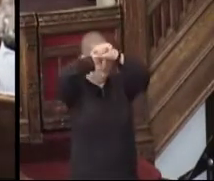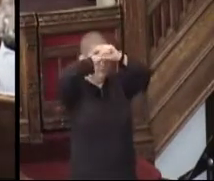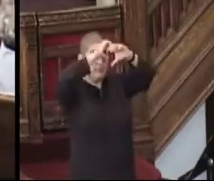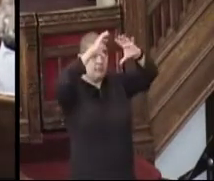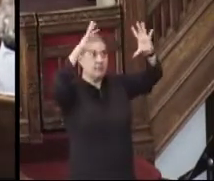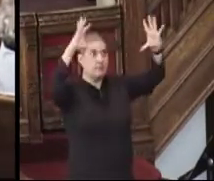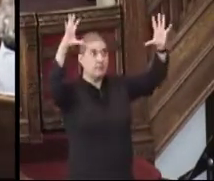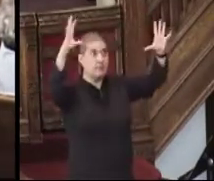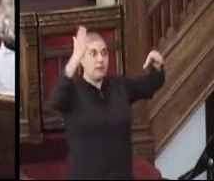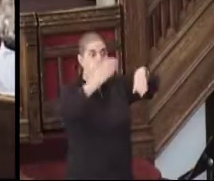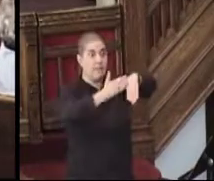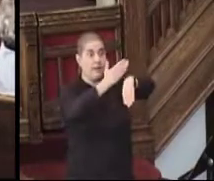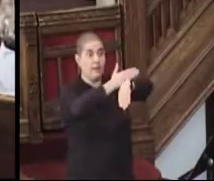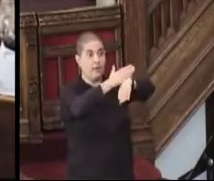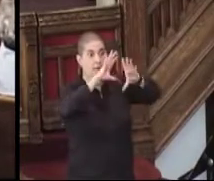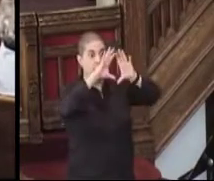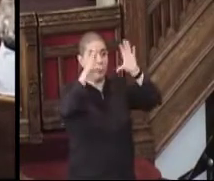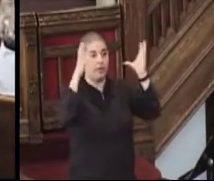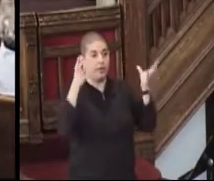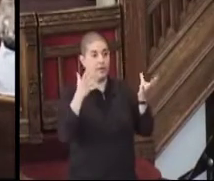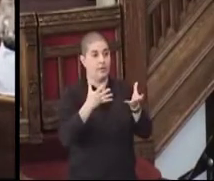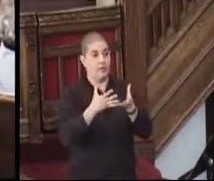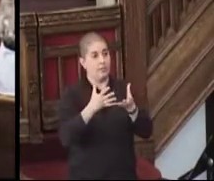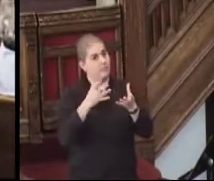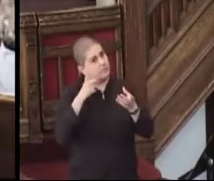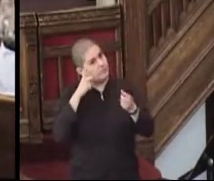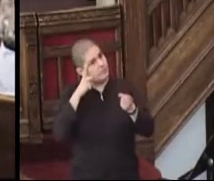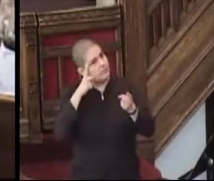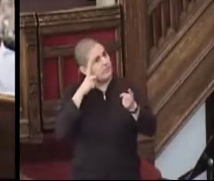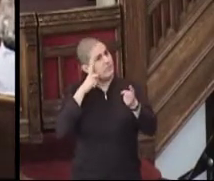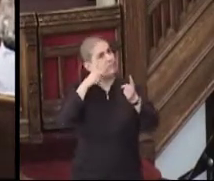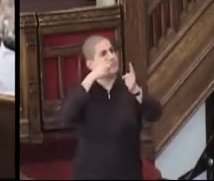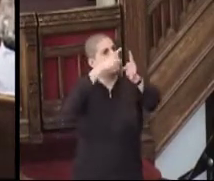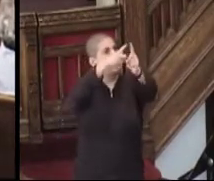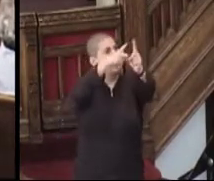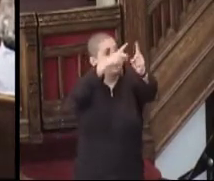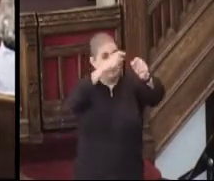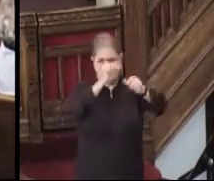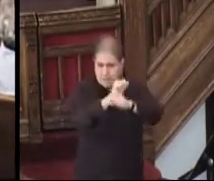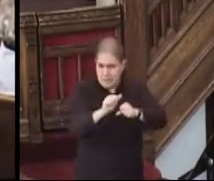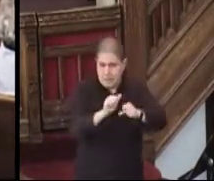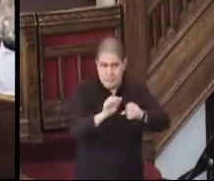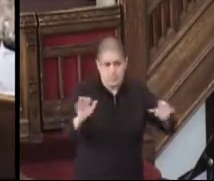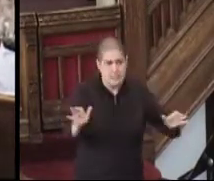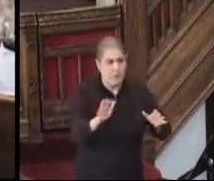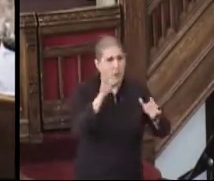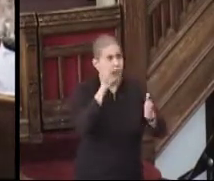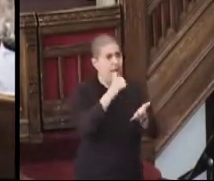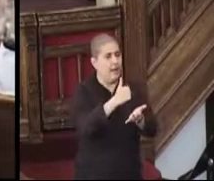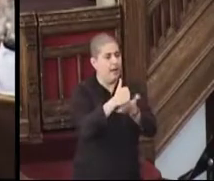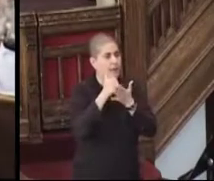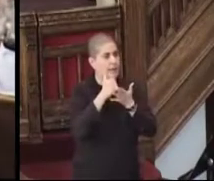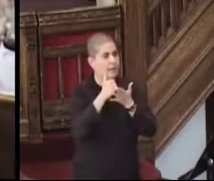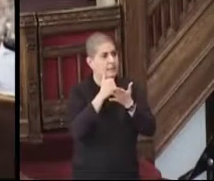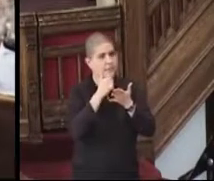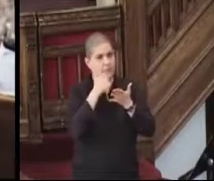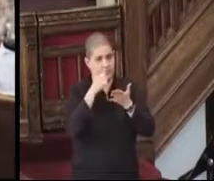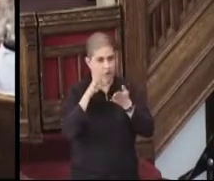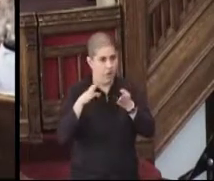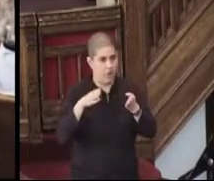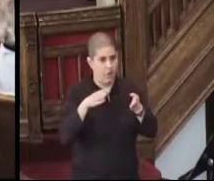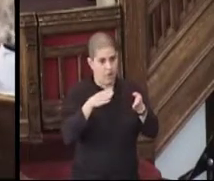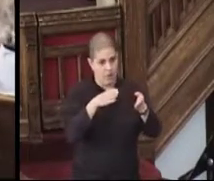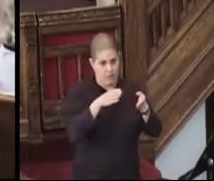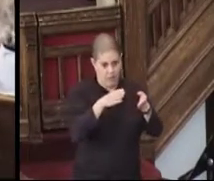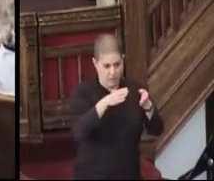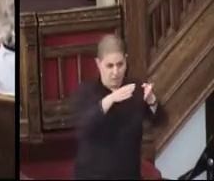better world. And moving towards that vision will help us to go forward in a straight path.